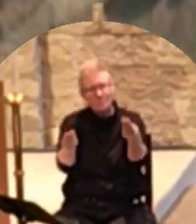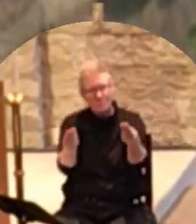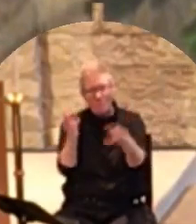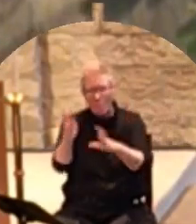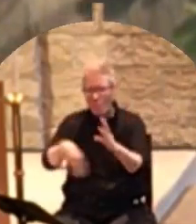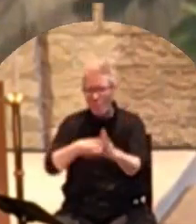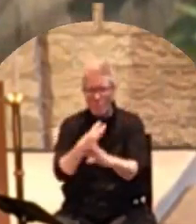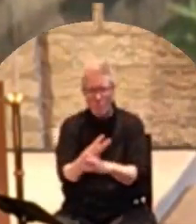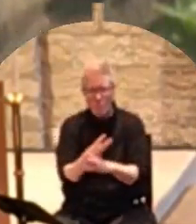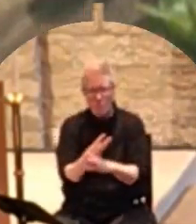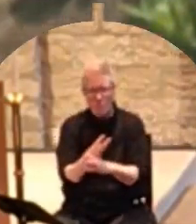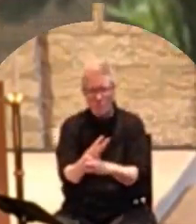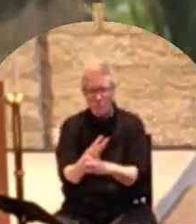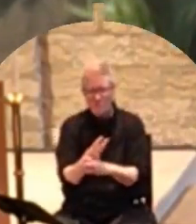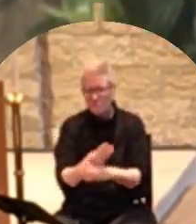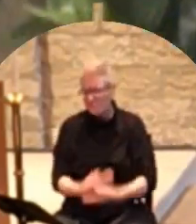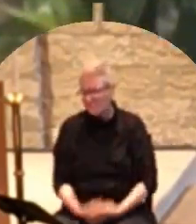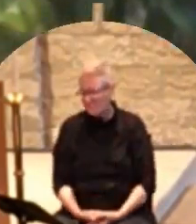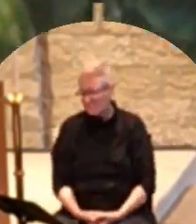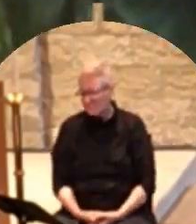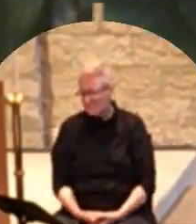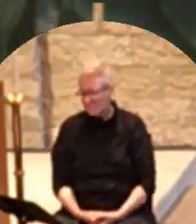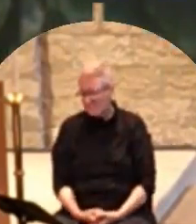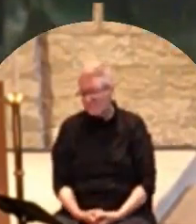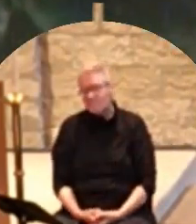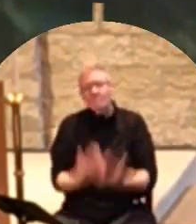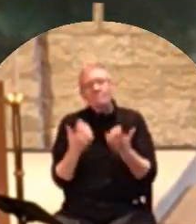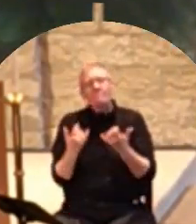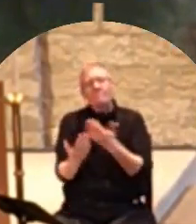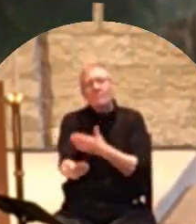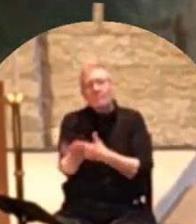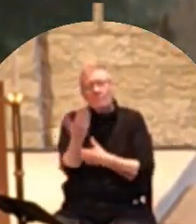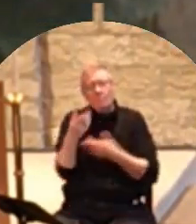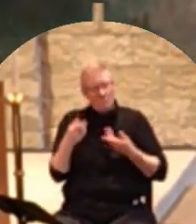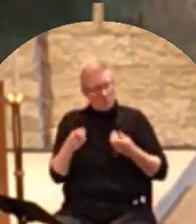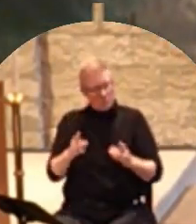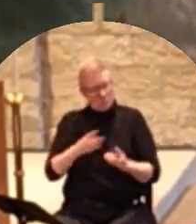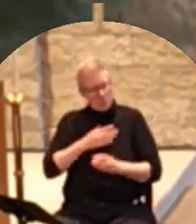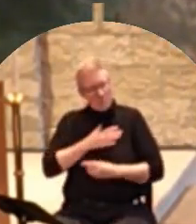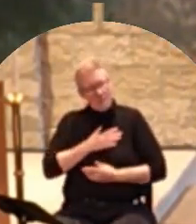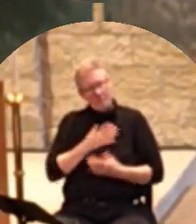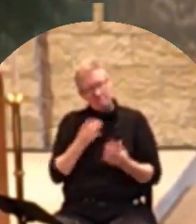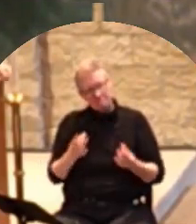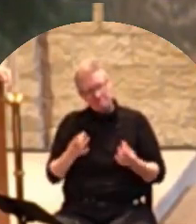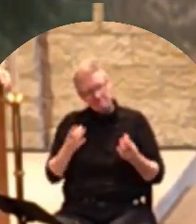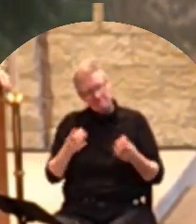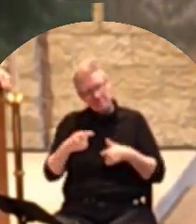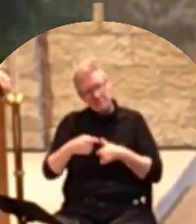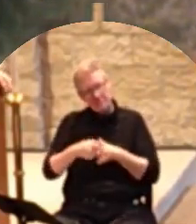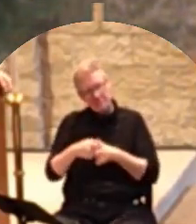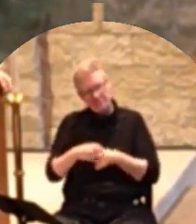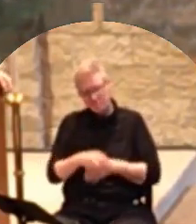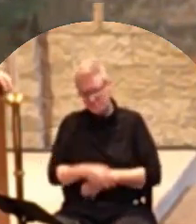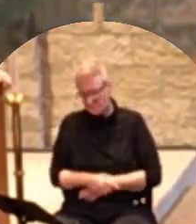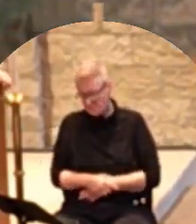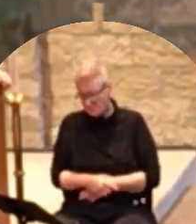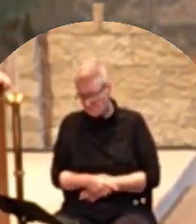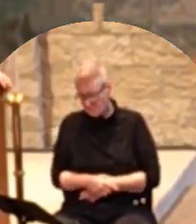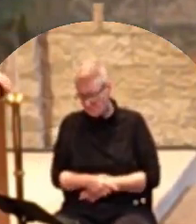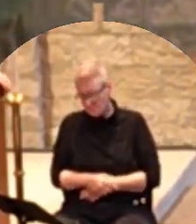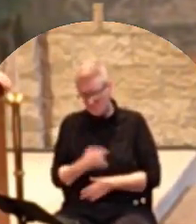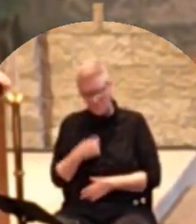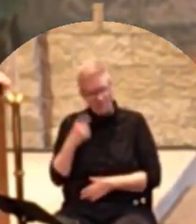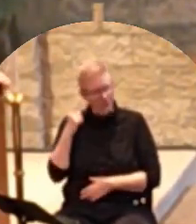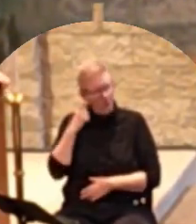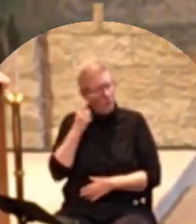as well. This morning as I was during my meditation time, I heard my phone